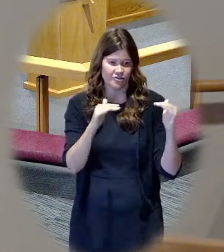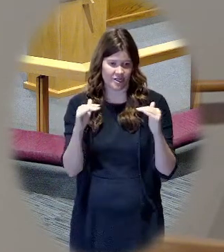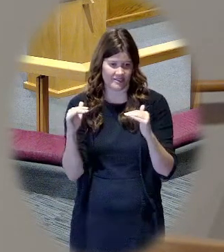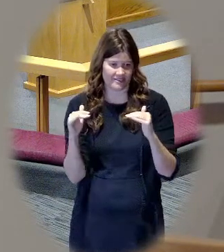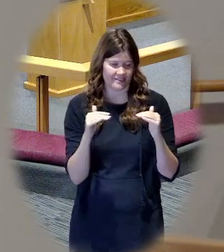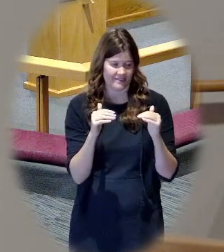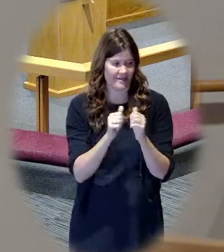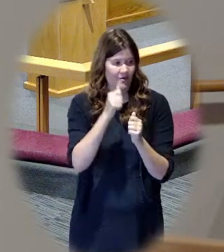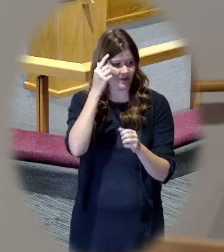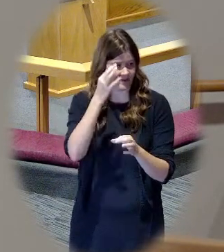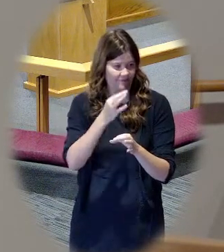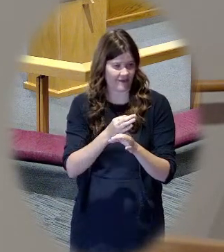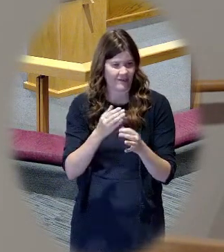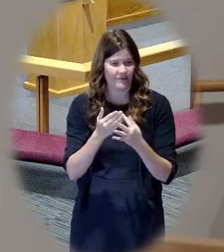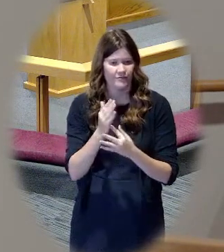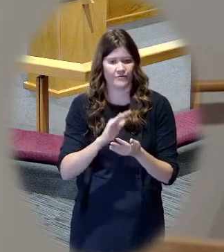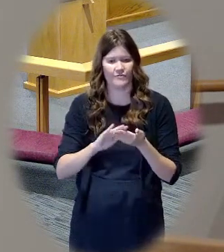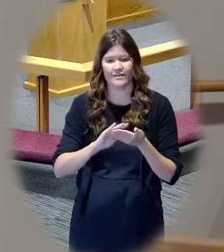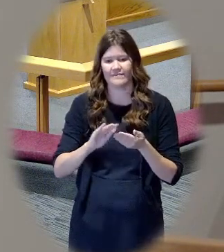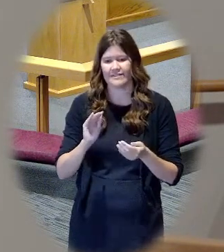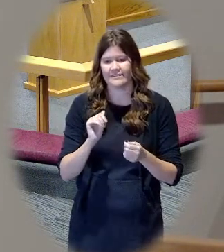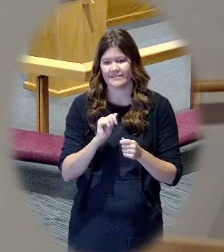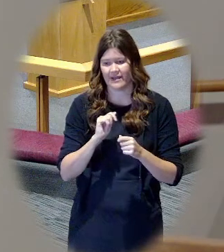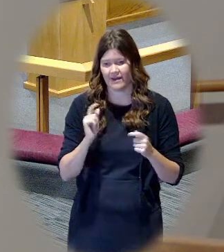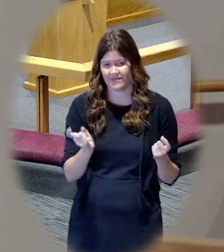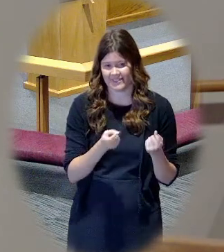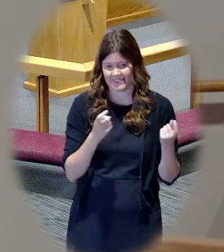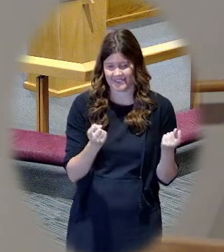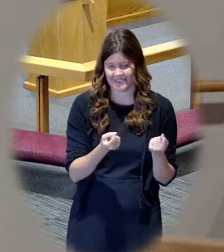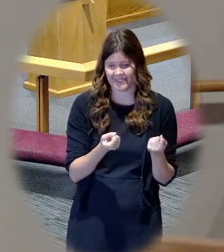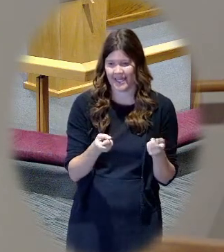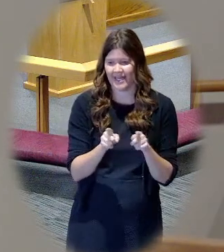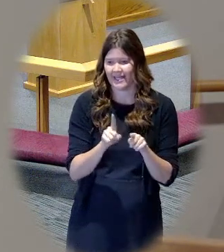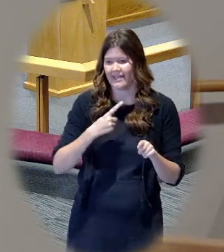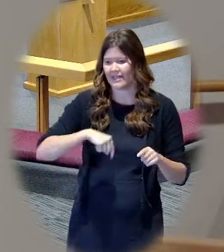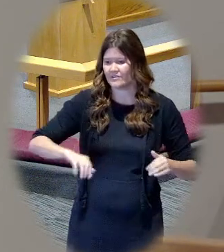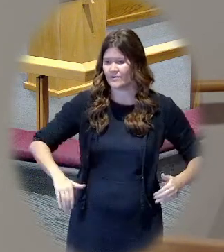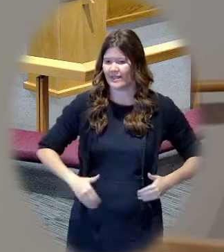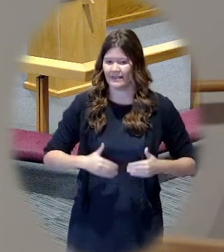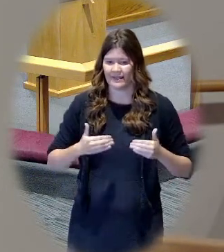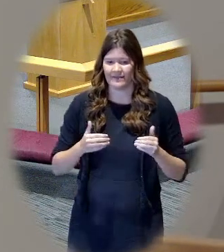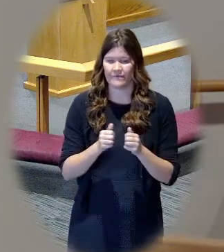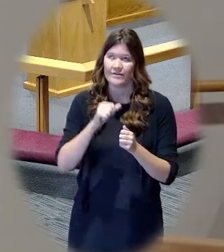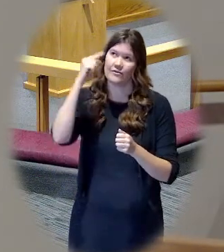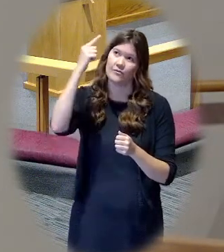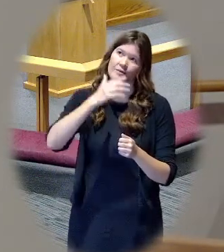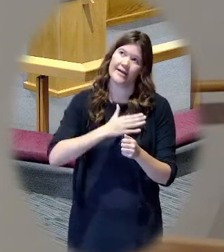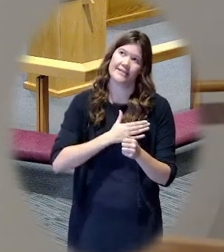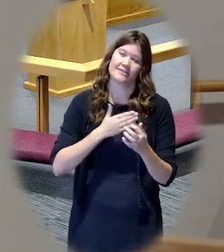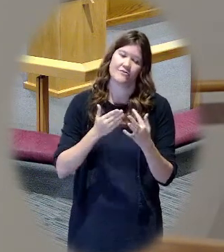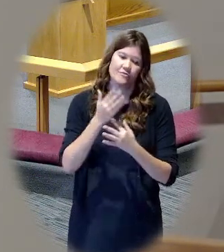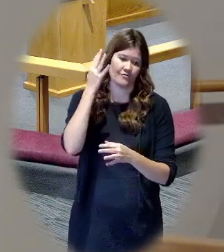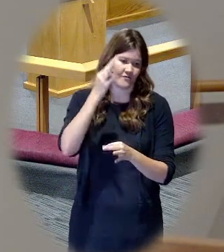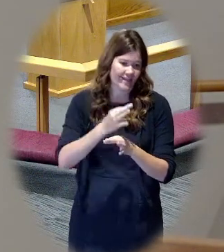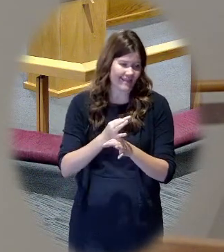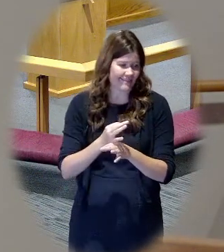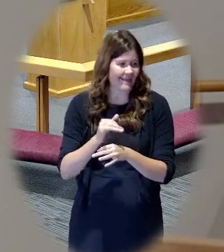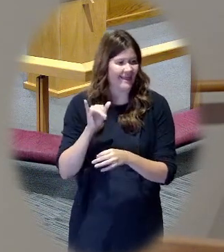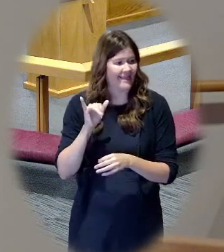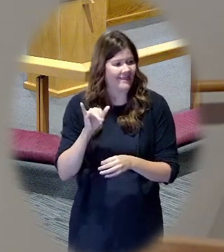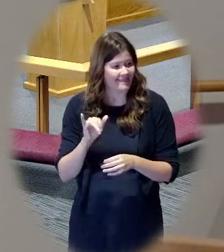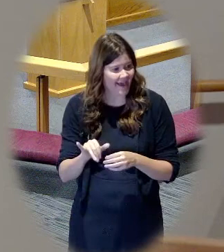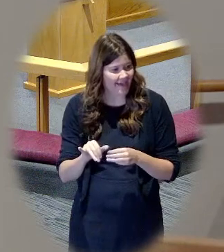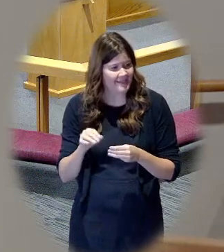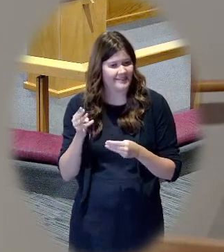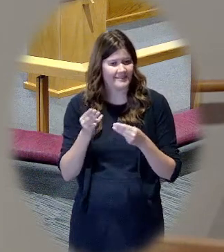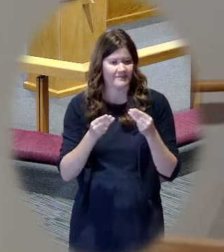the forgiveness of our sins. And as we live by grace through faith, that's where the ministry